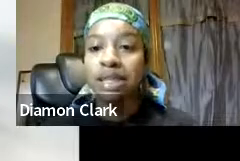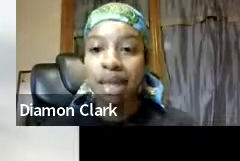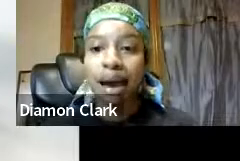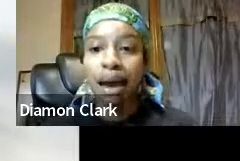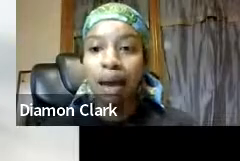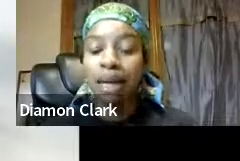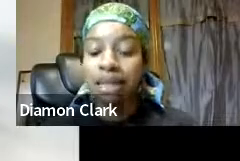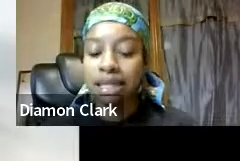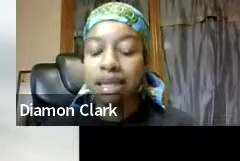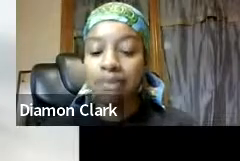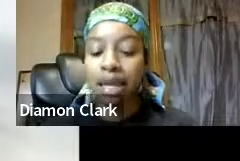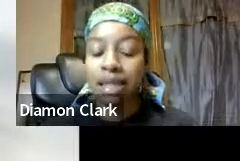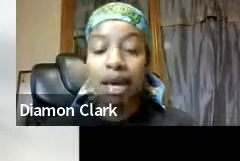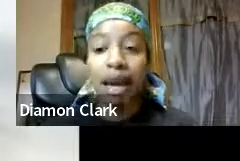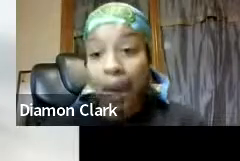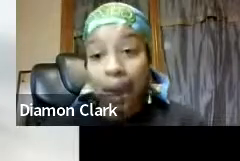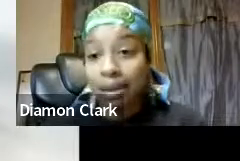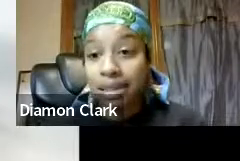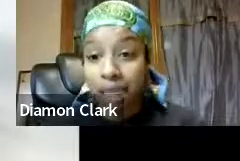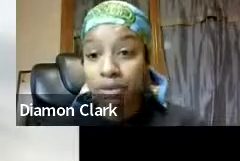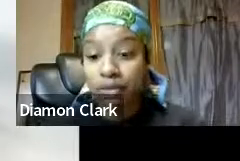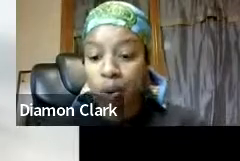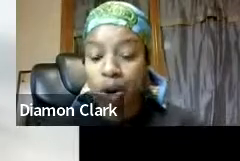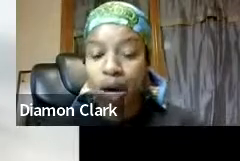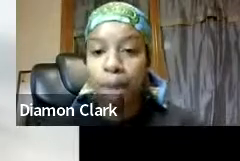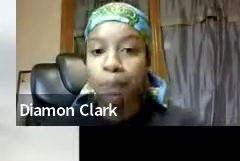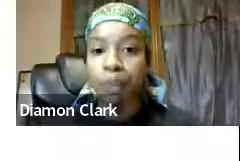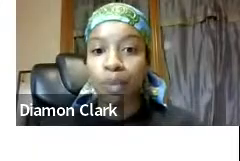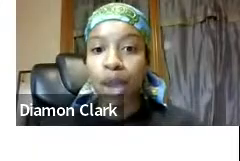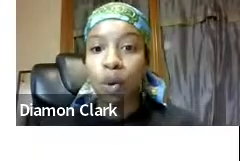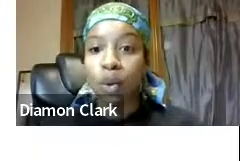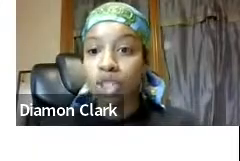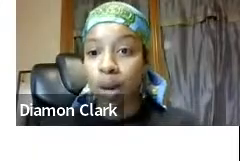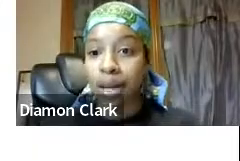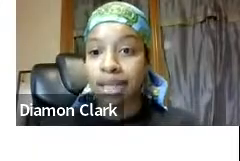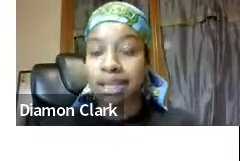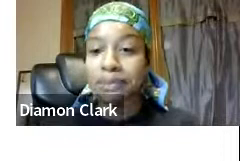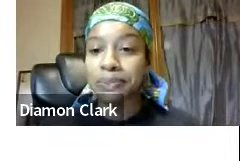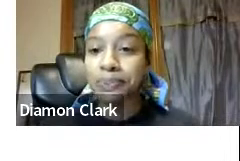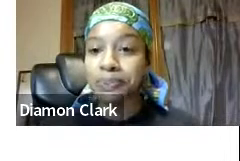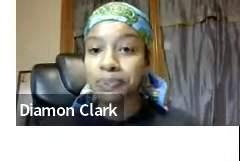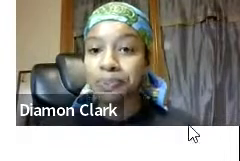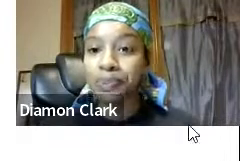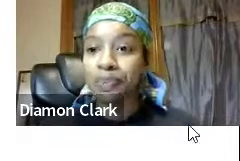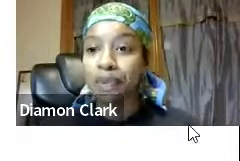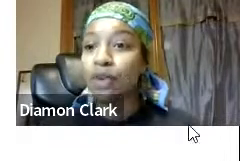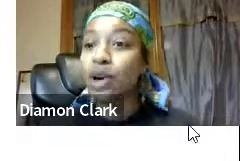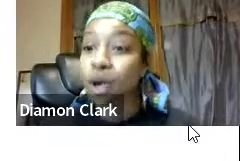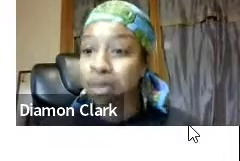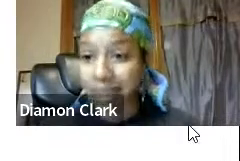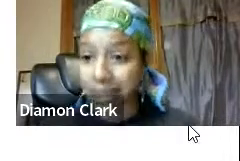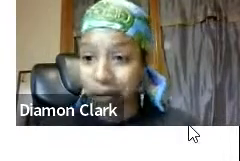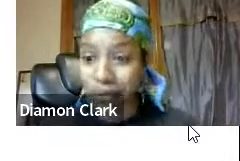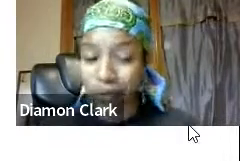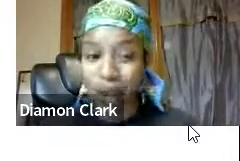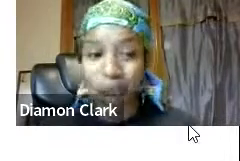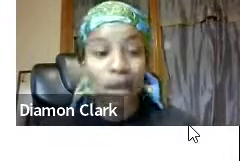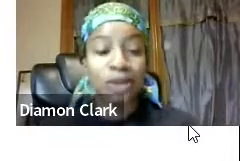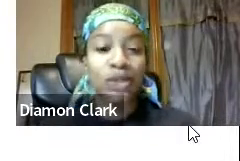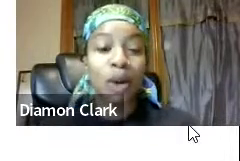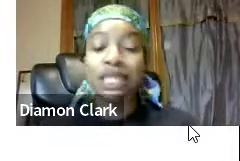the first time, I did something that I hadn't done before, which was record